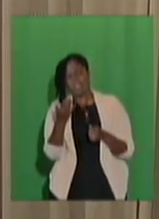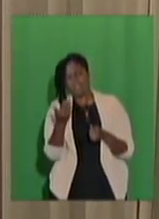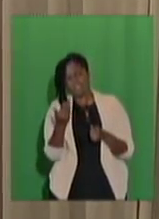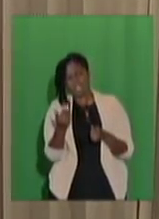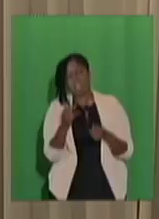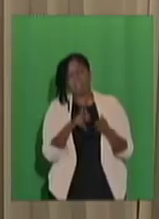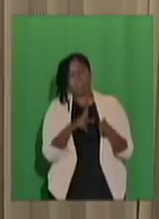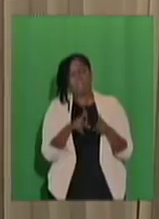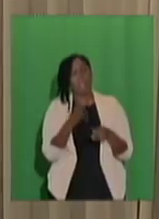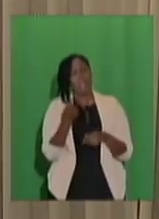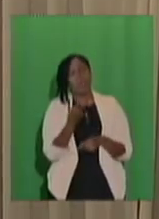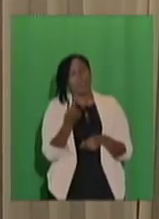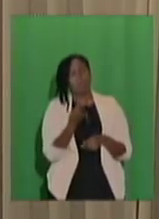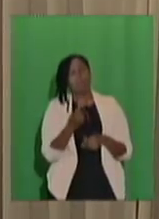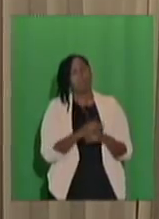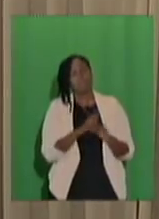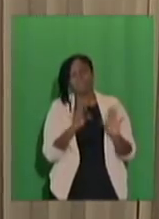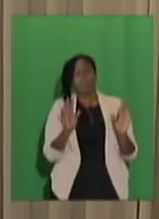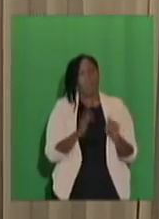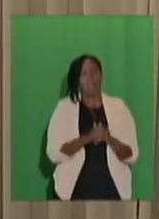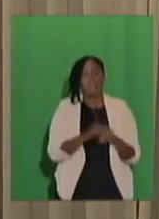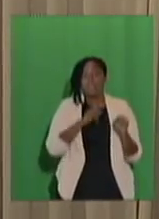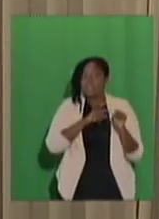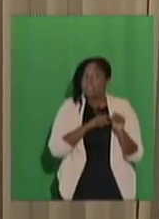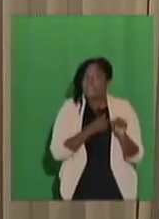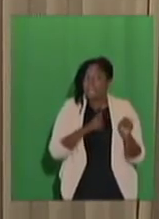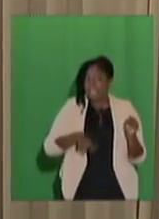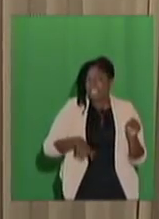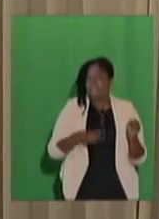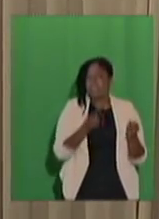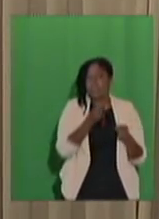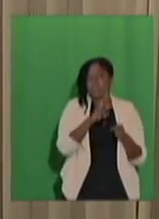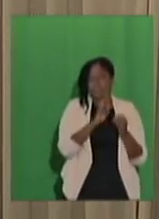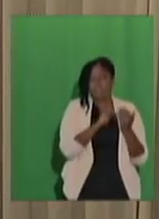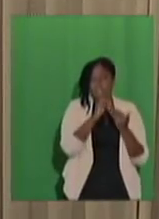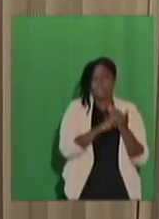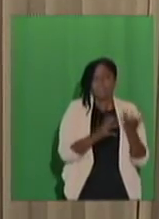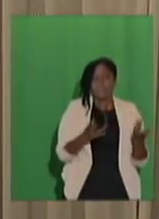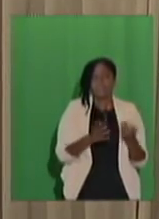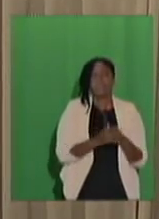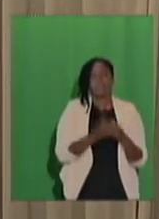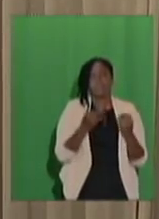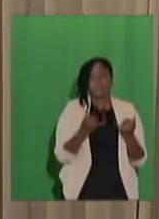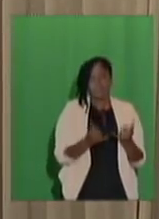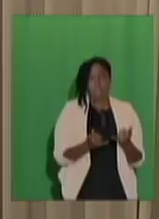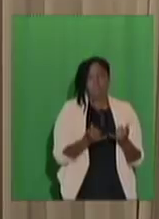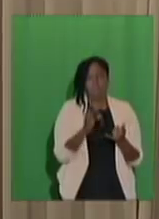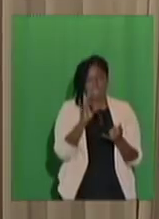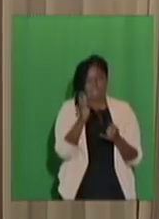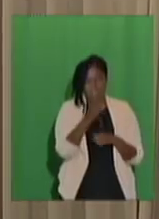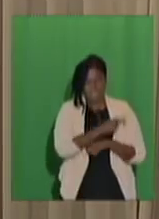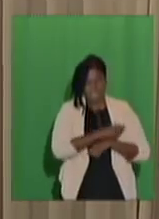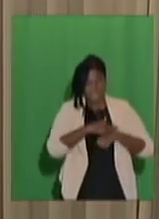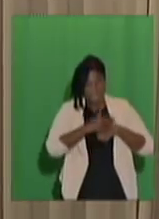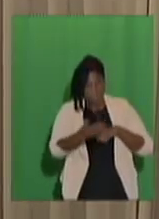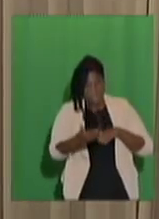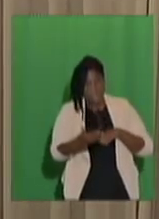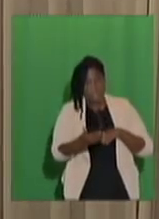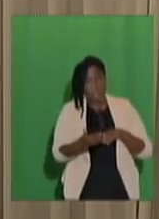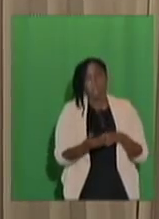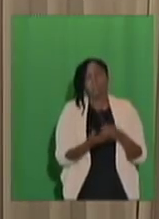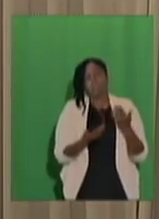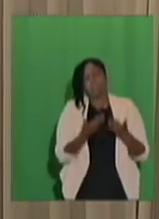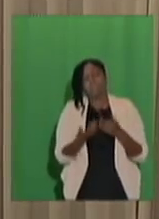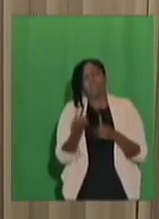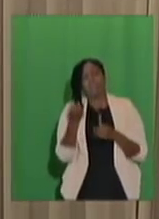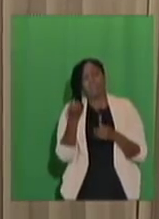so far, in terms of one person being tested more than once. In terms of the PCR testing, again, we are in the process